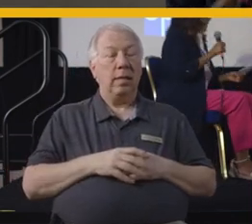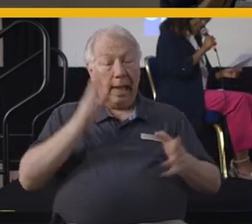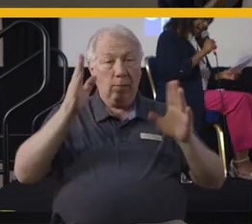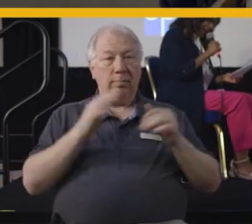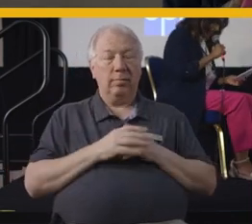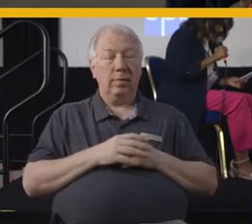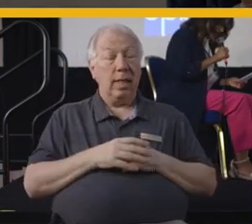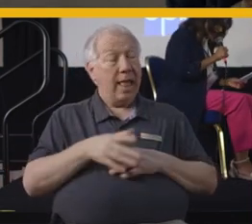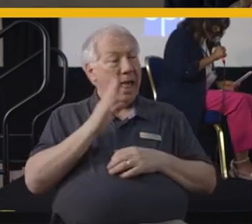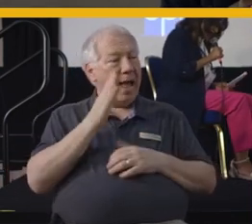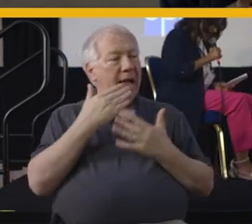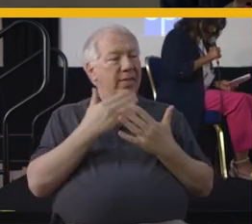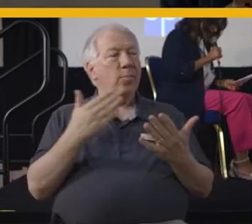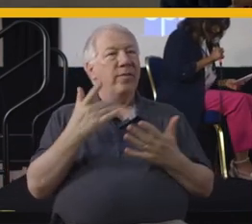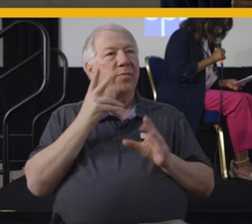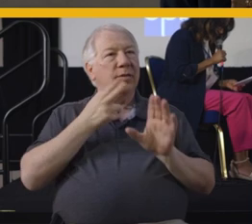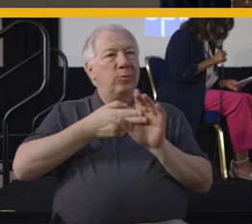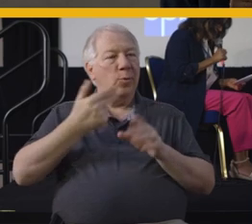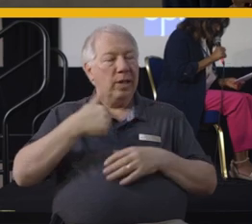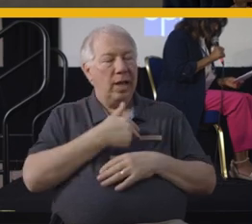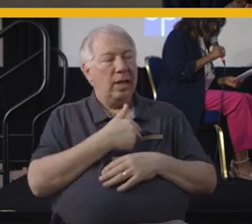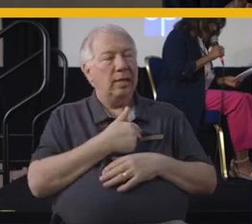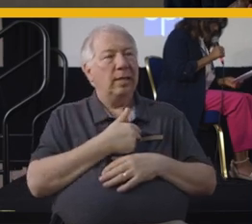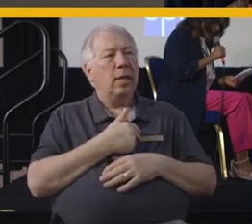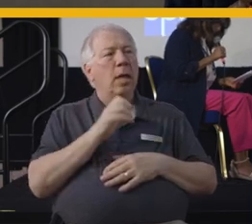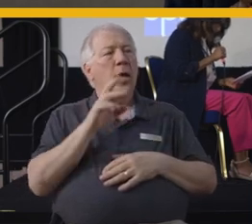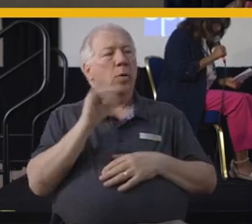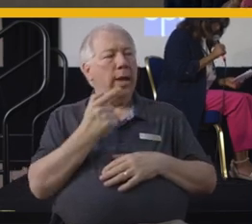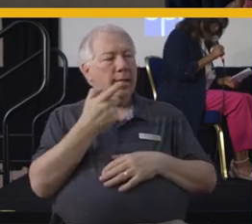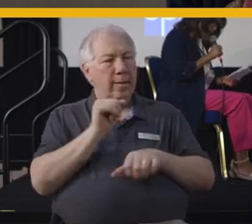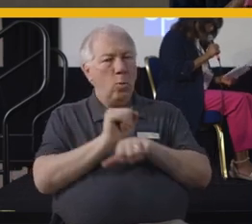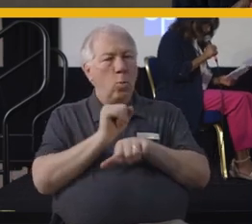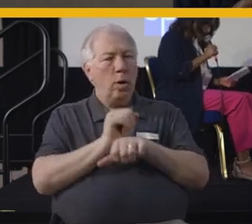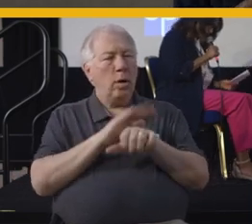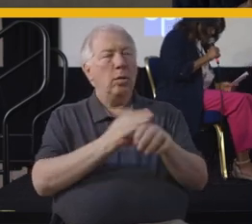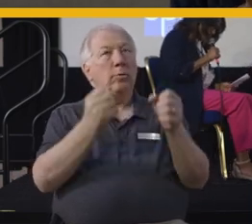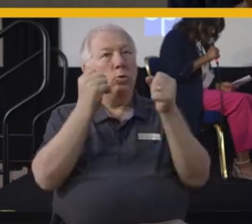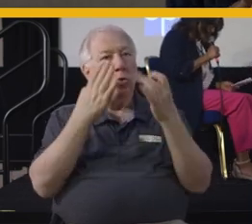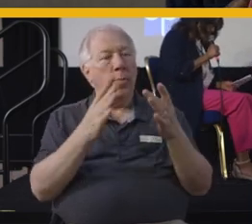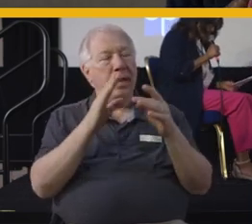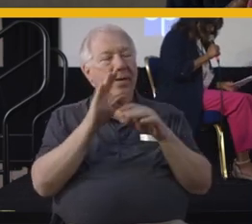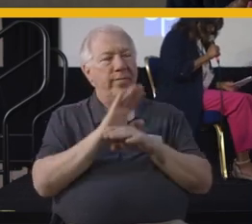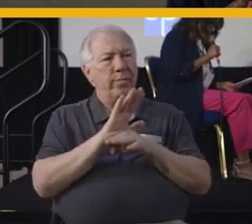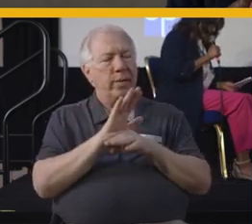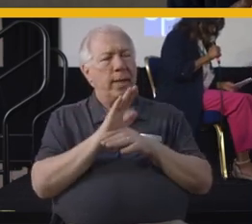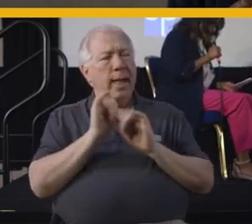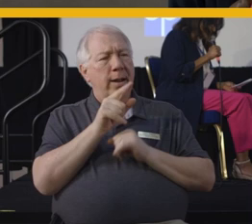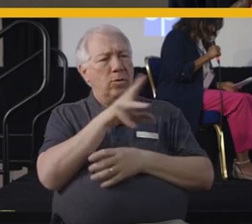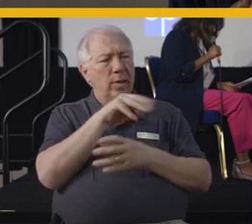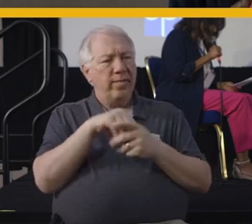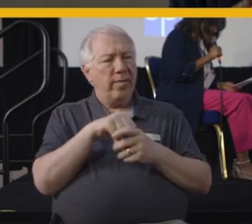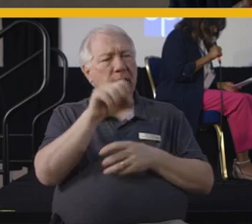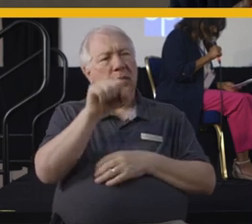Hello. Hi, thank you so much for joining us. So, Craig, you've worked on so many films. How did you get